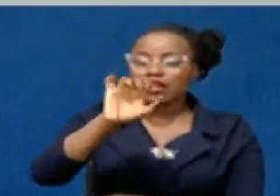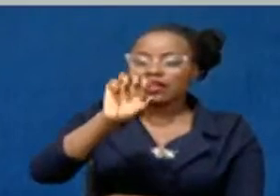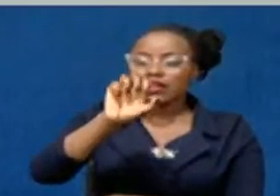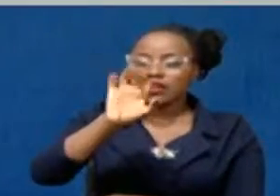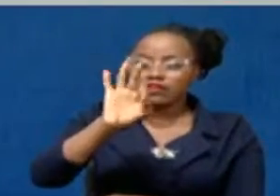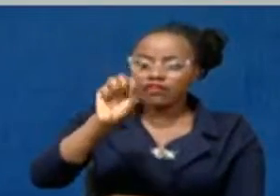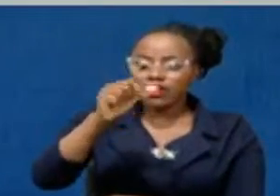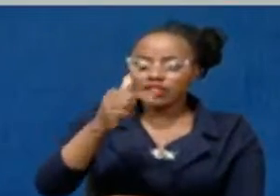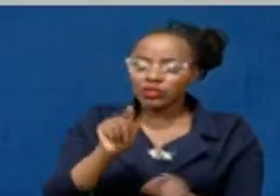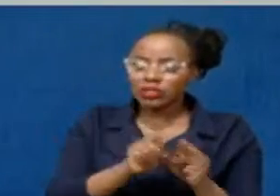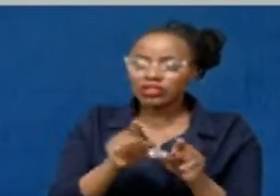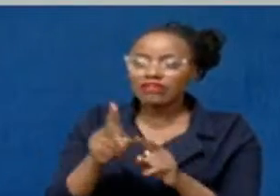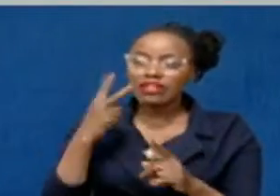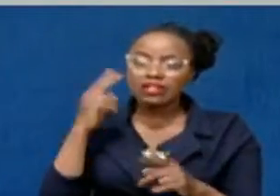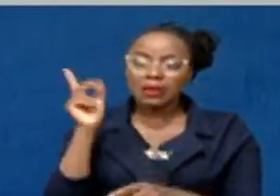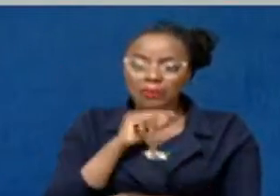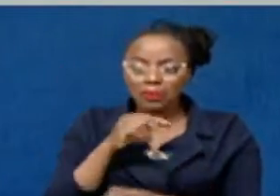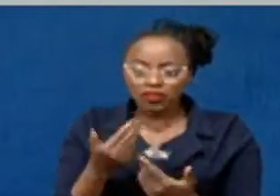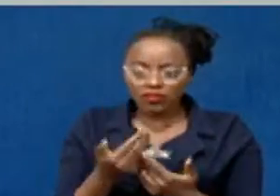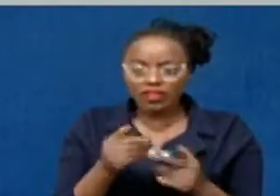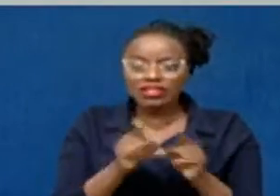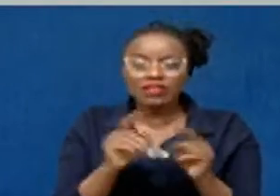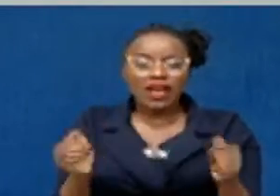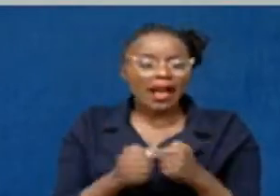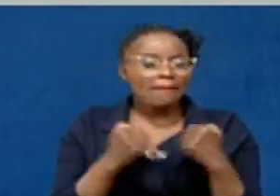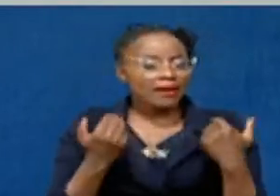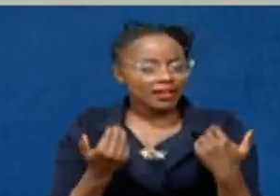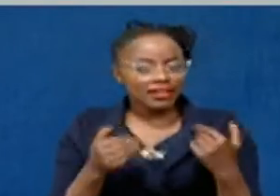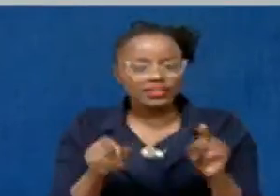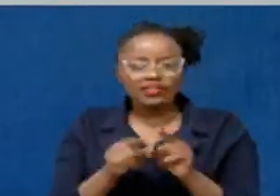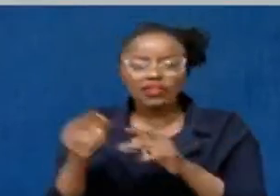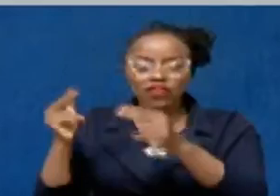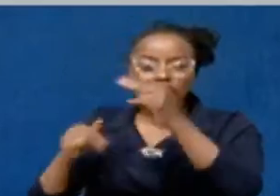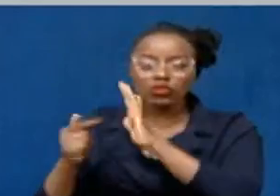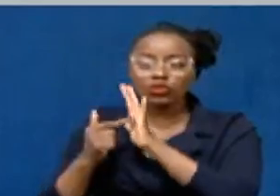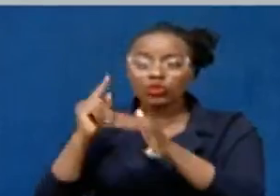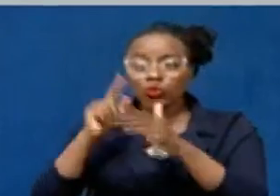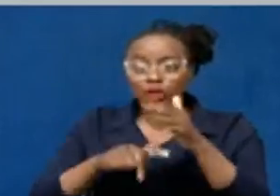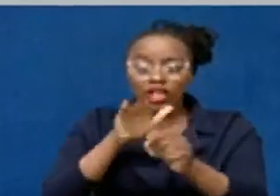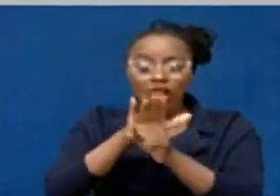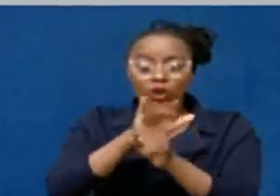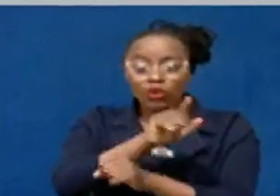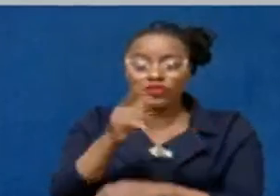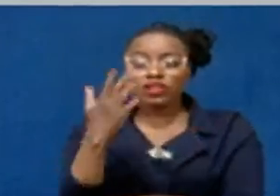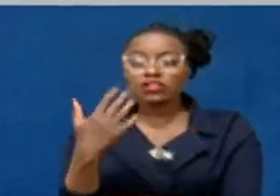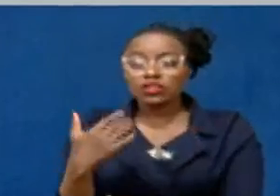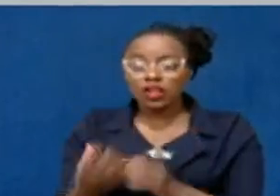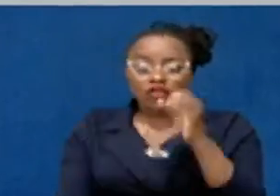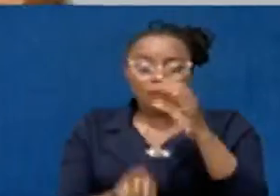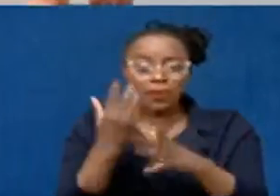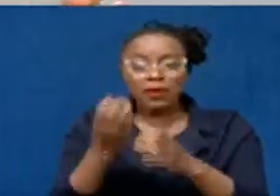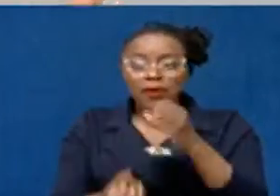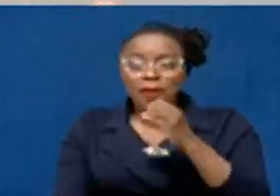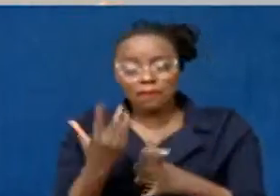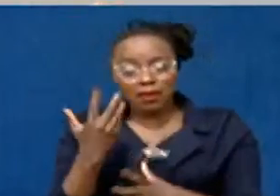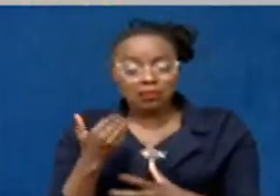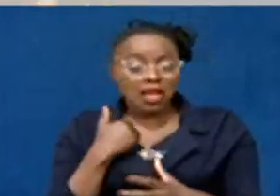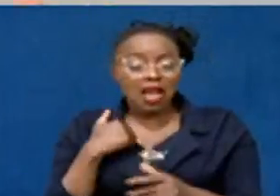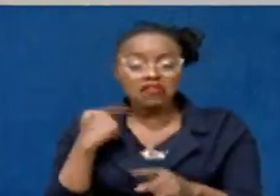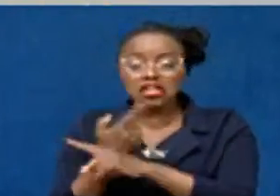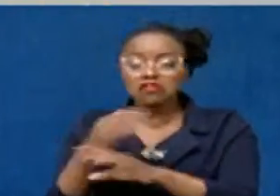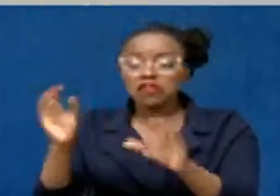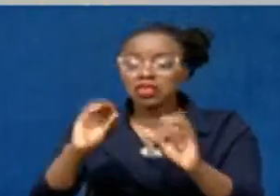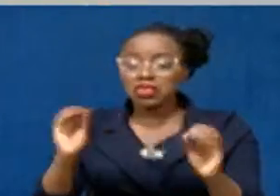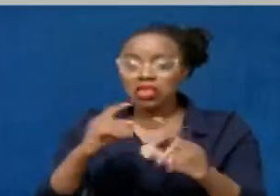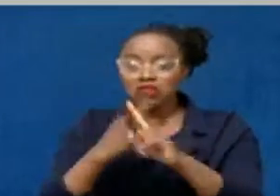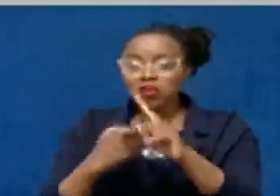in them? Will they be the same things we've seen years back? Because, I mean, history has shown us that a lot of these documents are reproduced, and they are rarely any different from